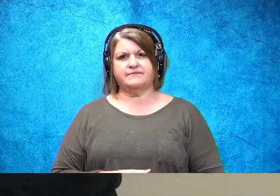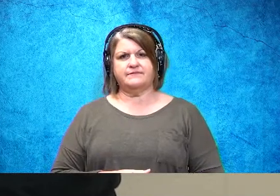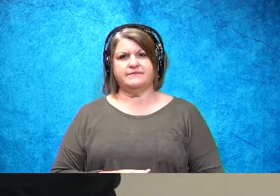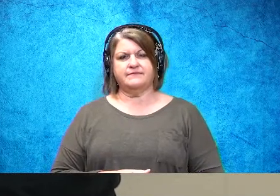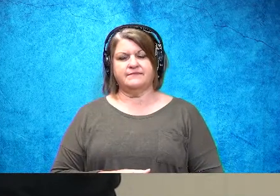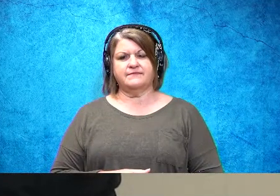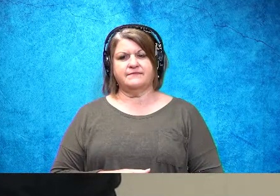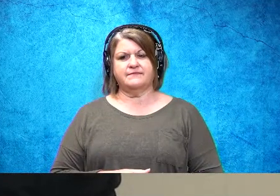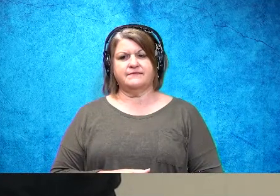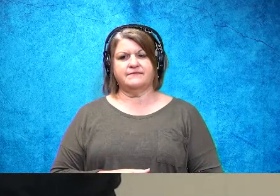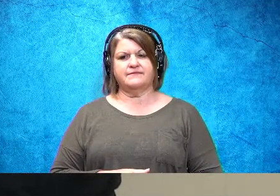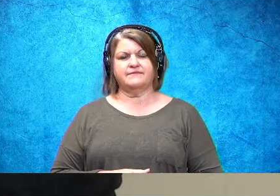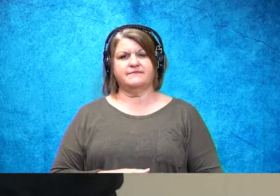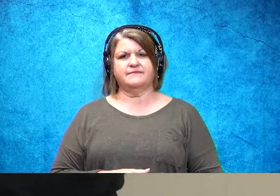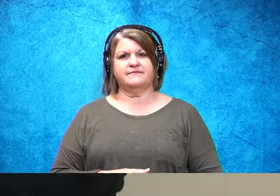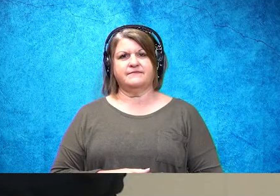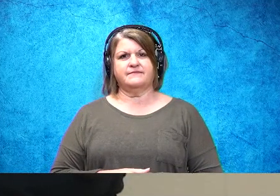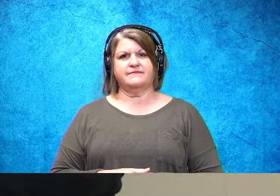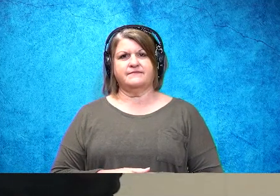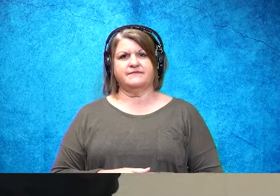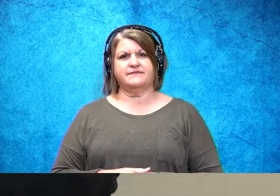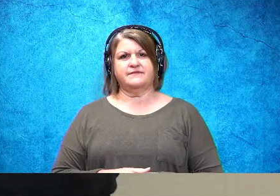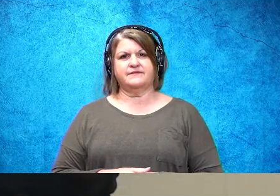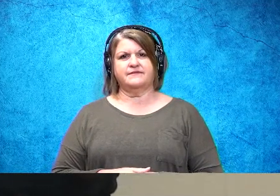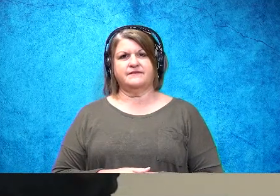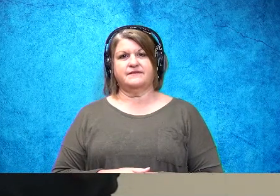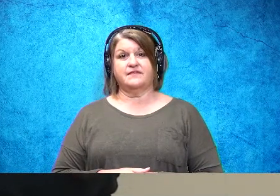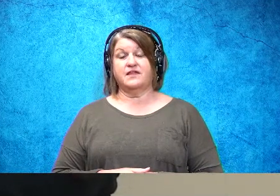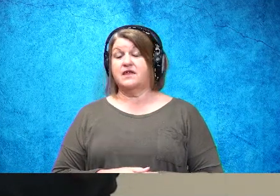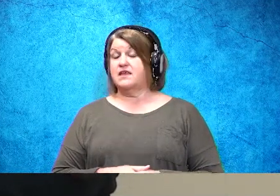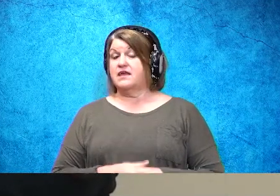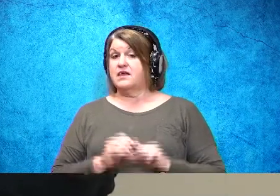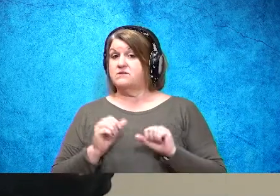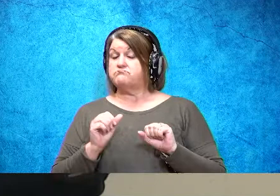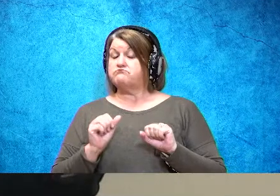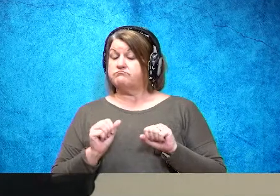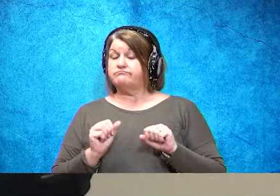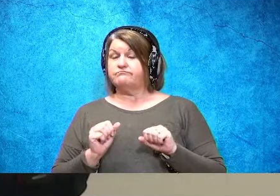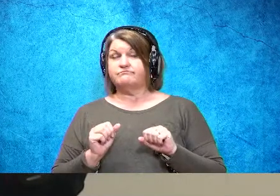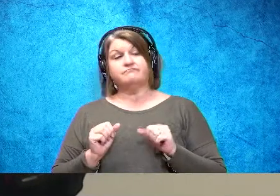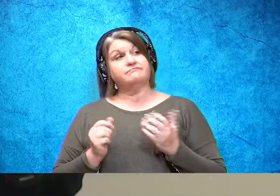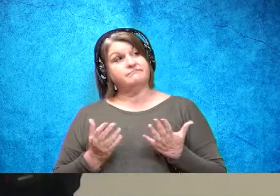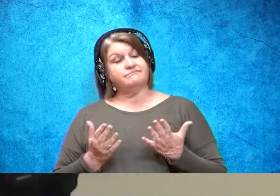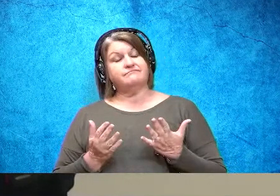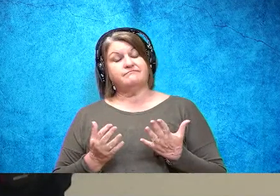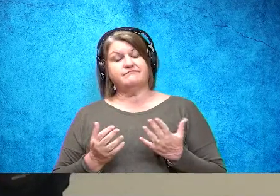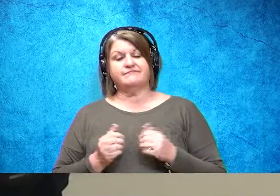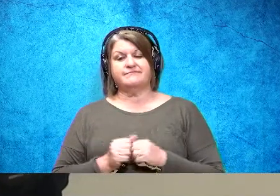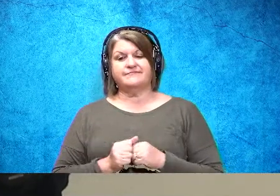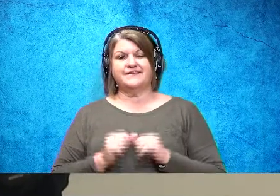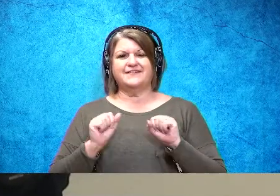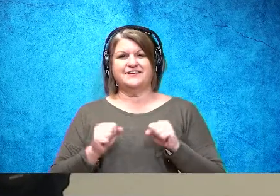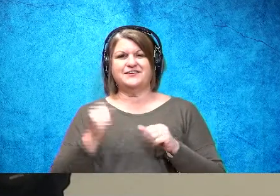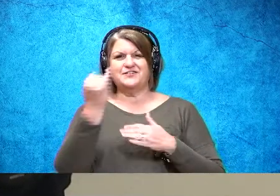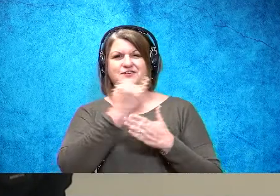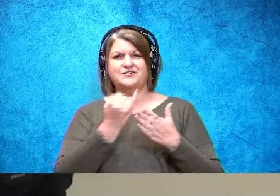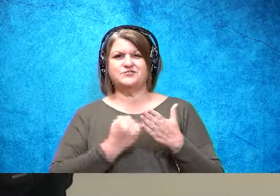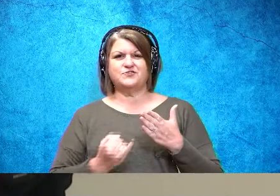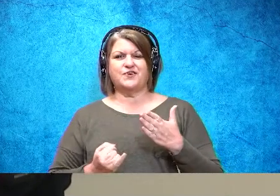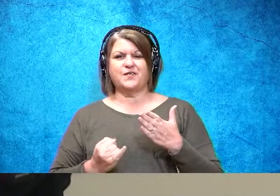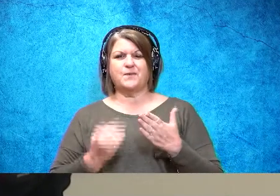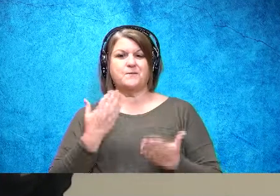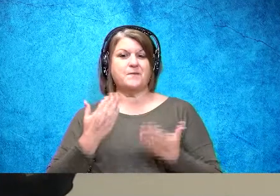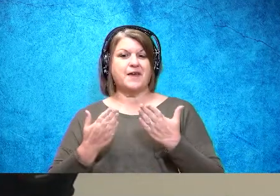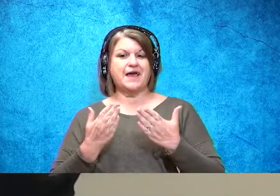All right. You can draw, oh, I know what we need over here. A little planet